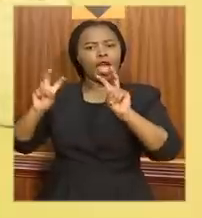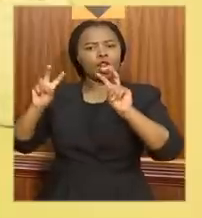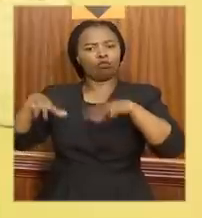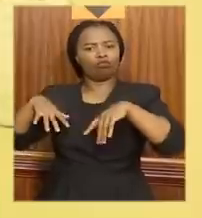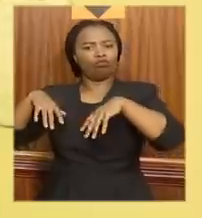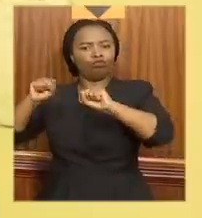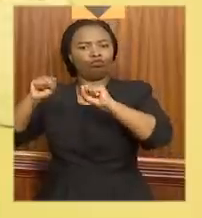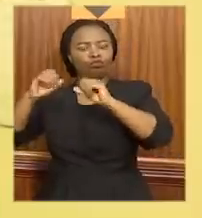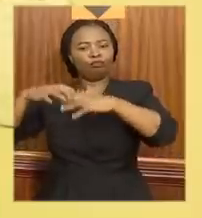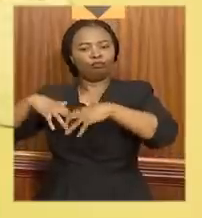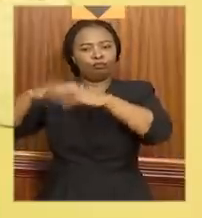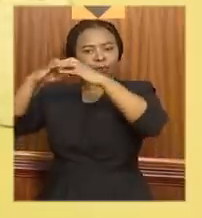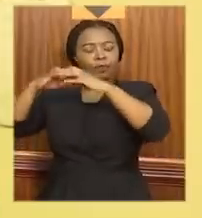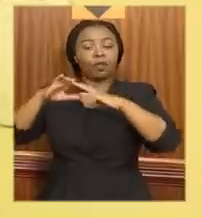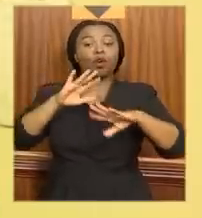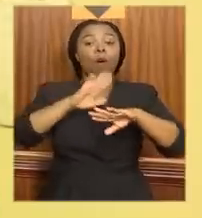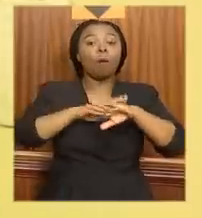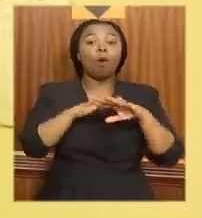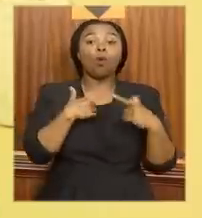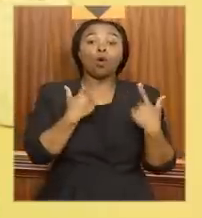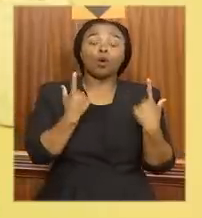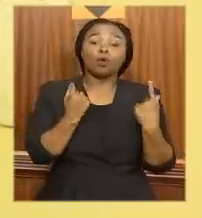to end load shedding.